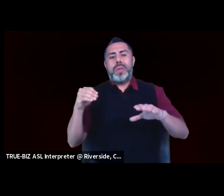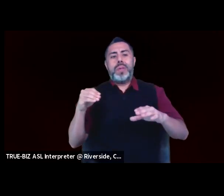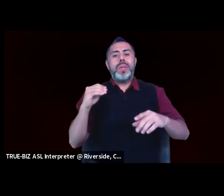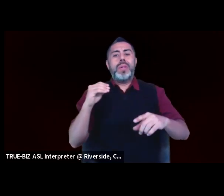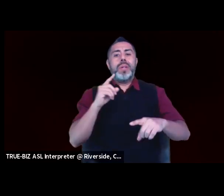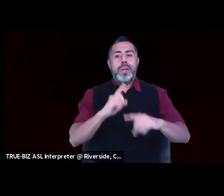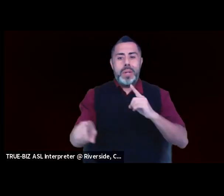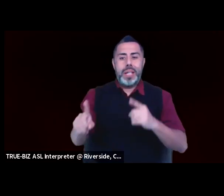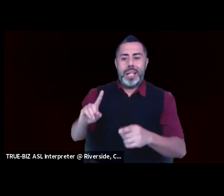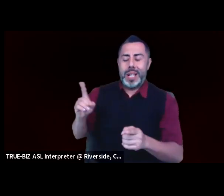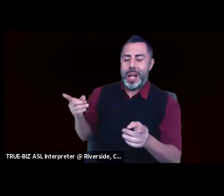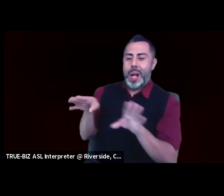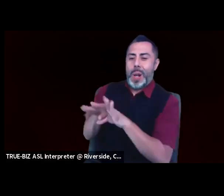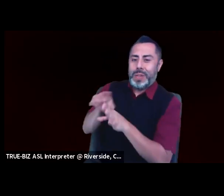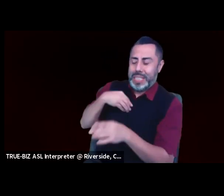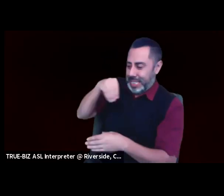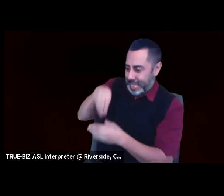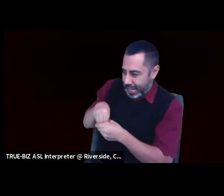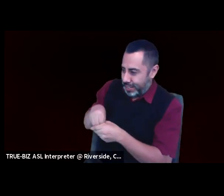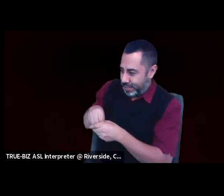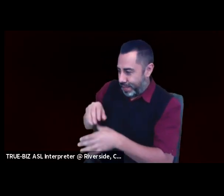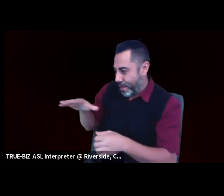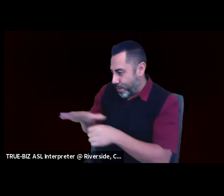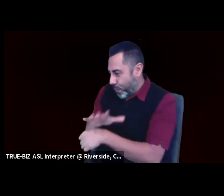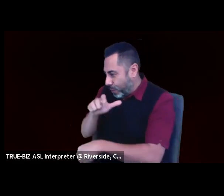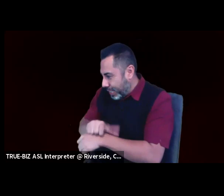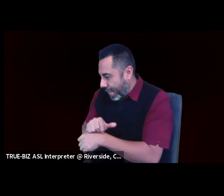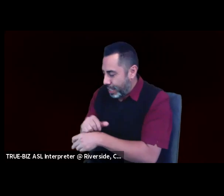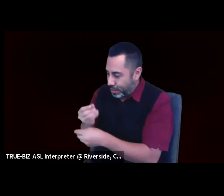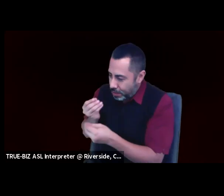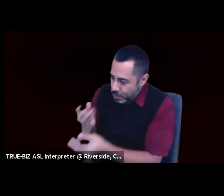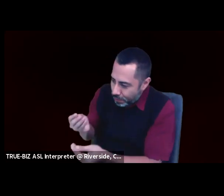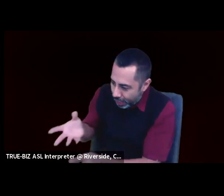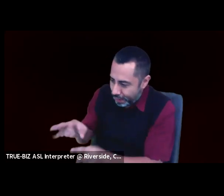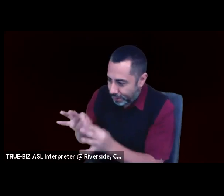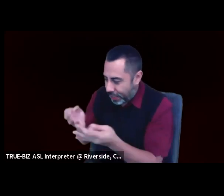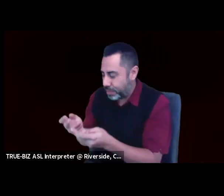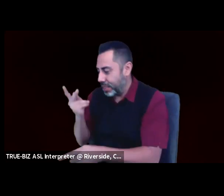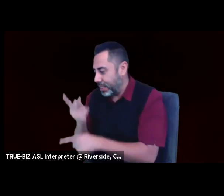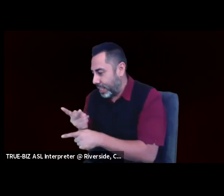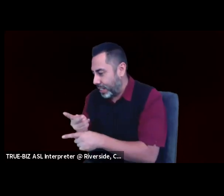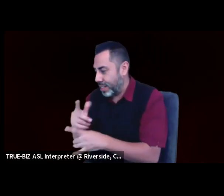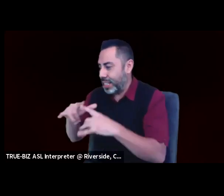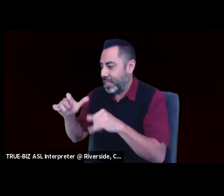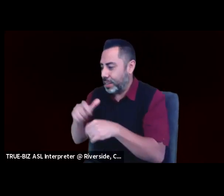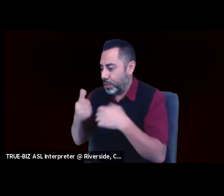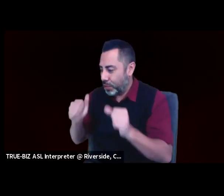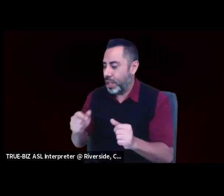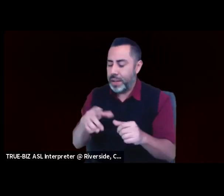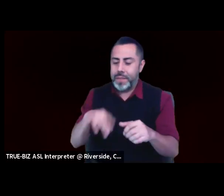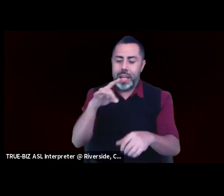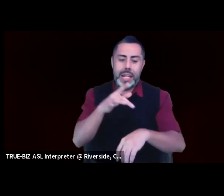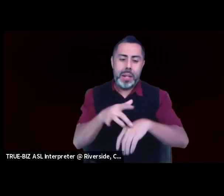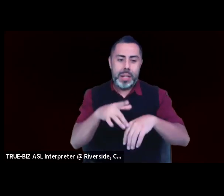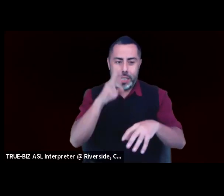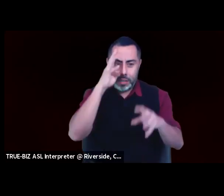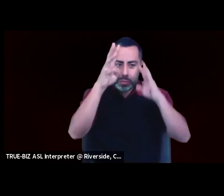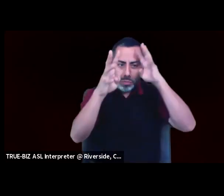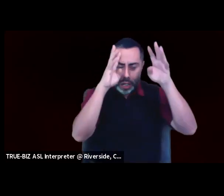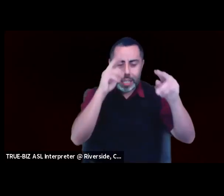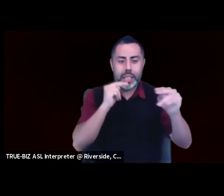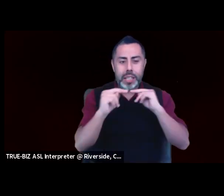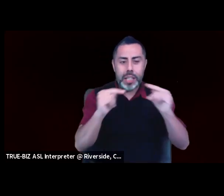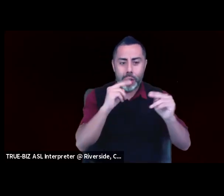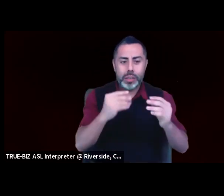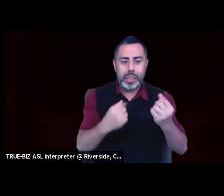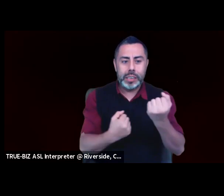providing for our families and caring for our children, trying to find space to breathe and create and negotiate supportive work policies. And the obligations have